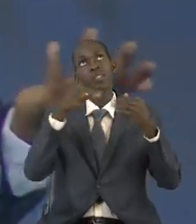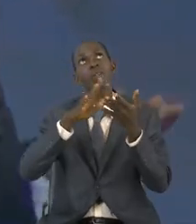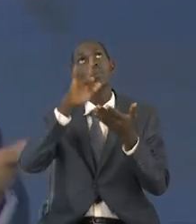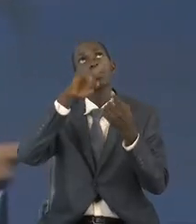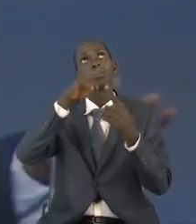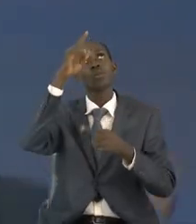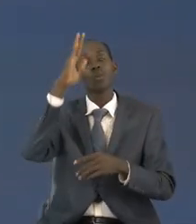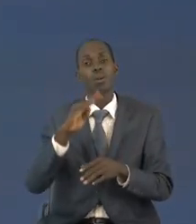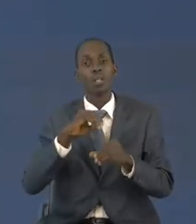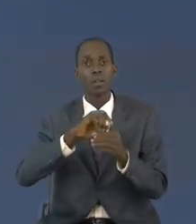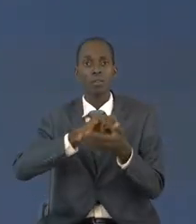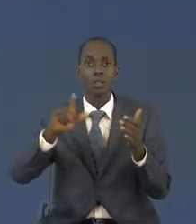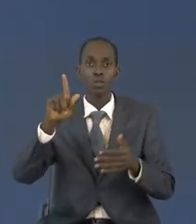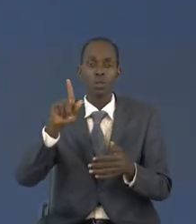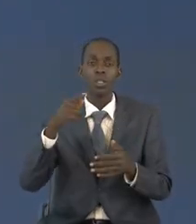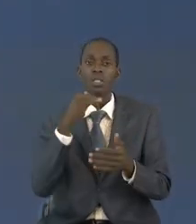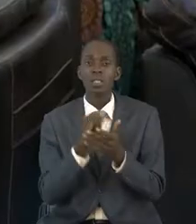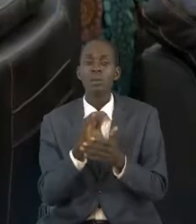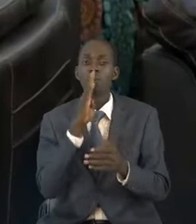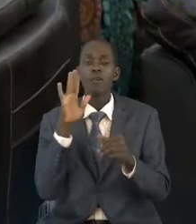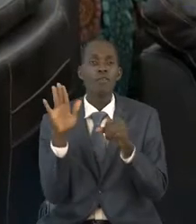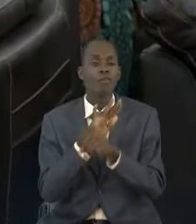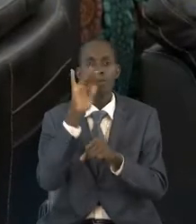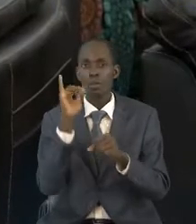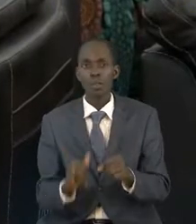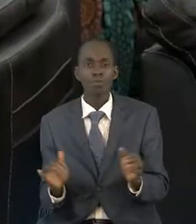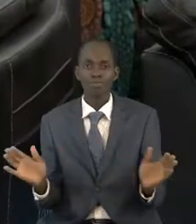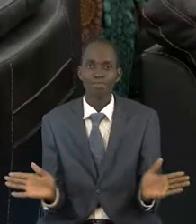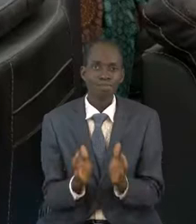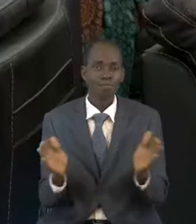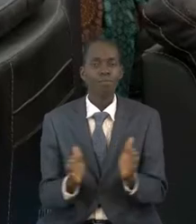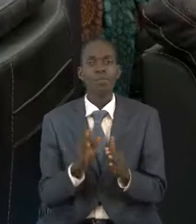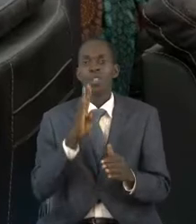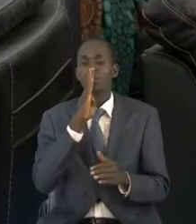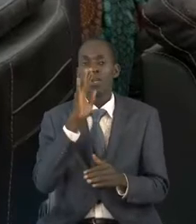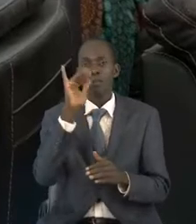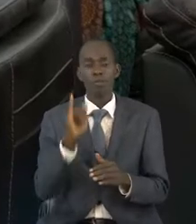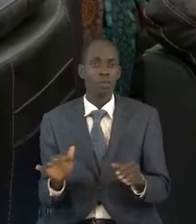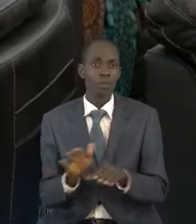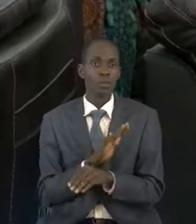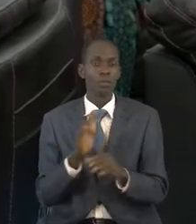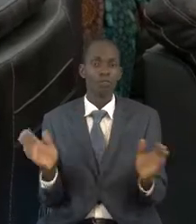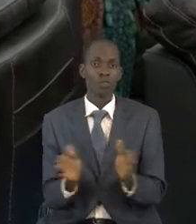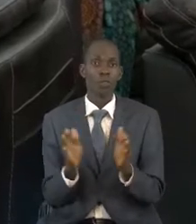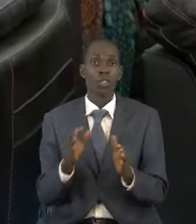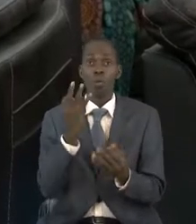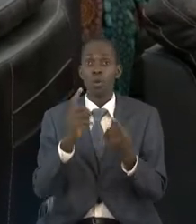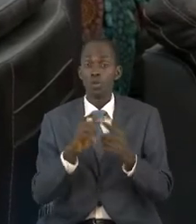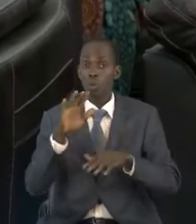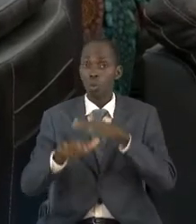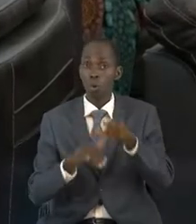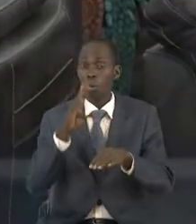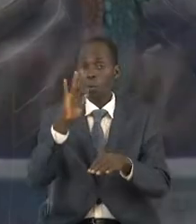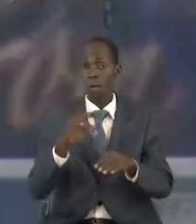it says, I'm being fully persuaded. A person is going to walk by faith. immersed, be fully persuaded that the word